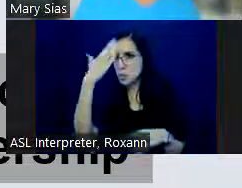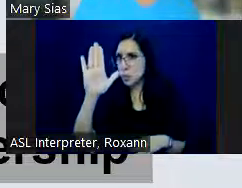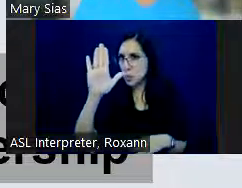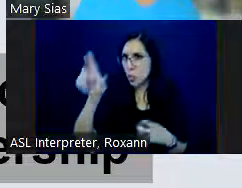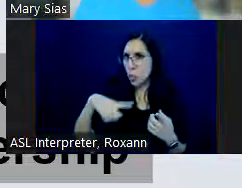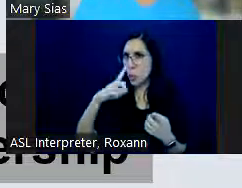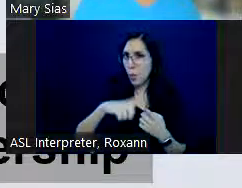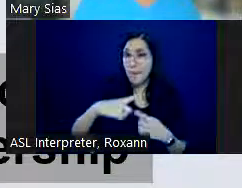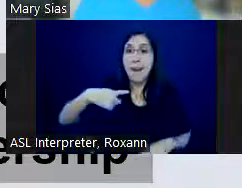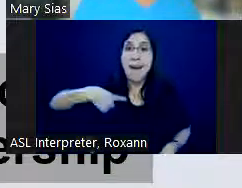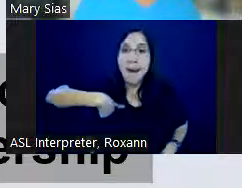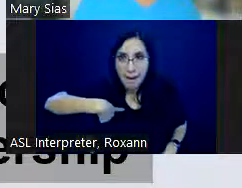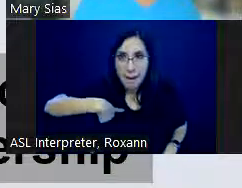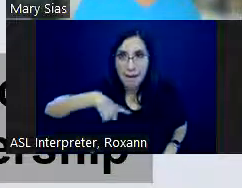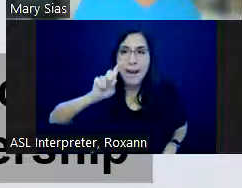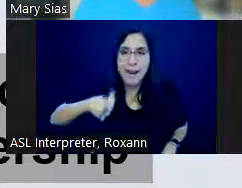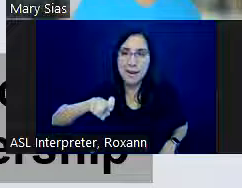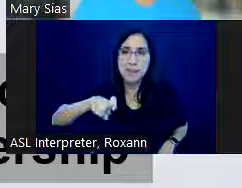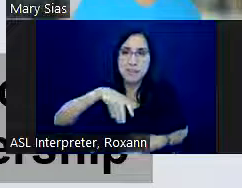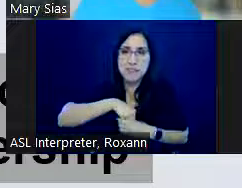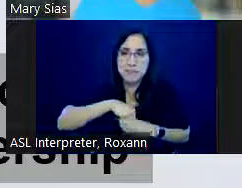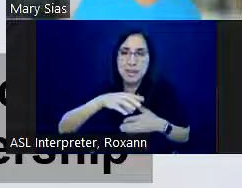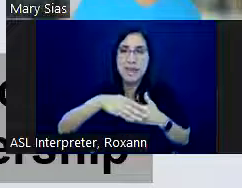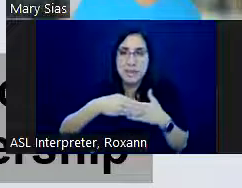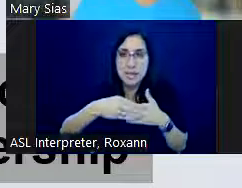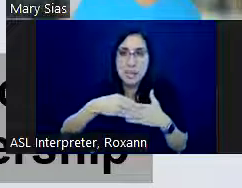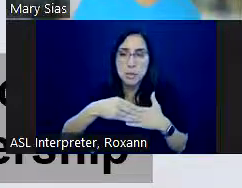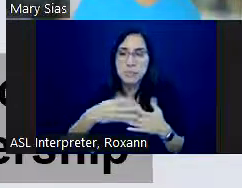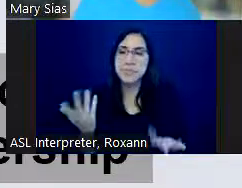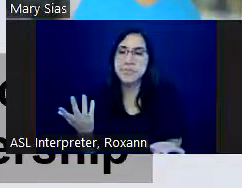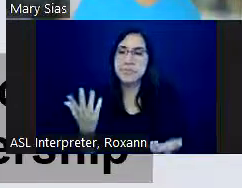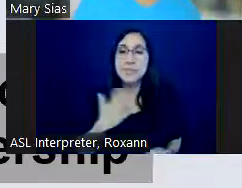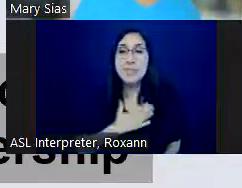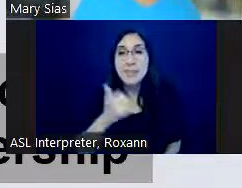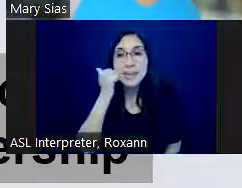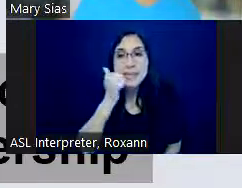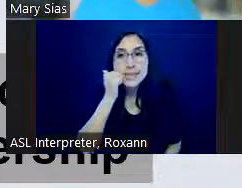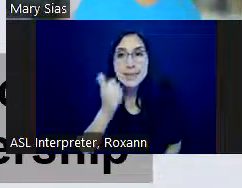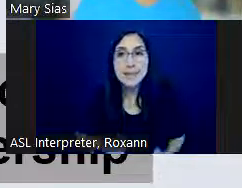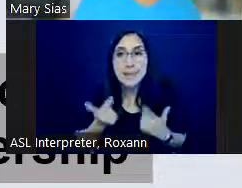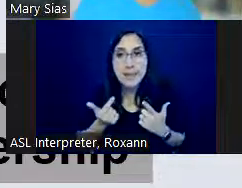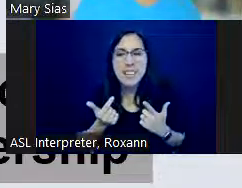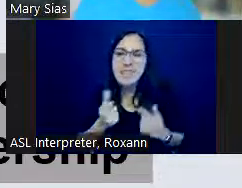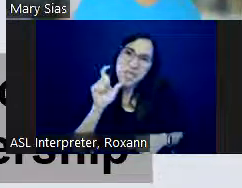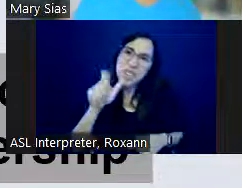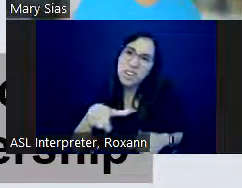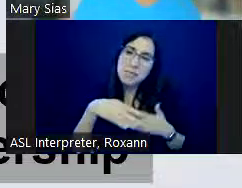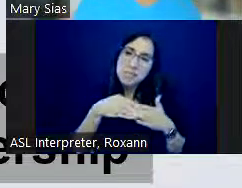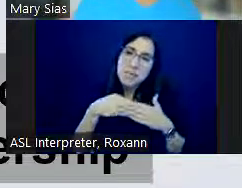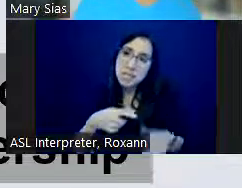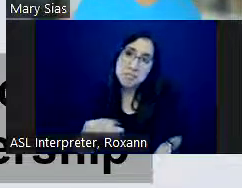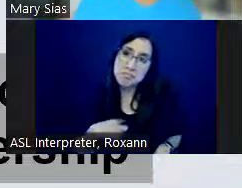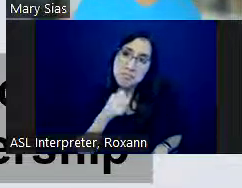flexible. In my daily life, I don't have to be as flexible